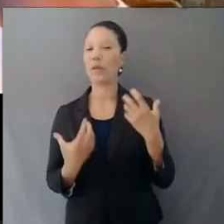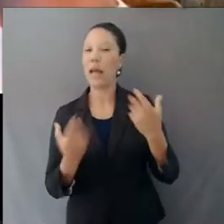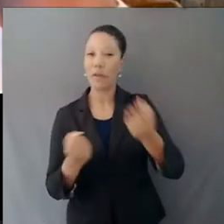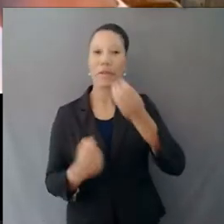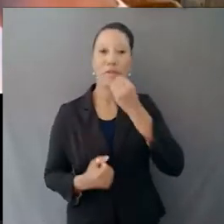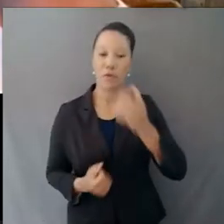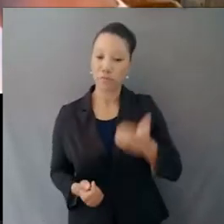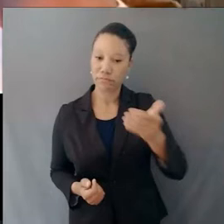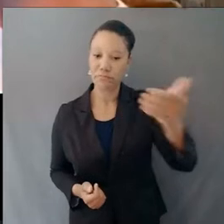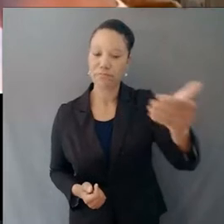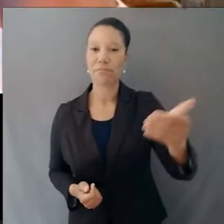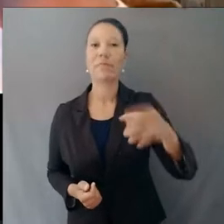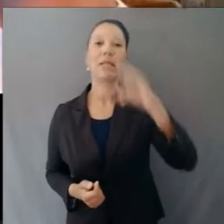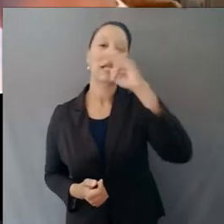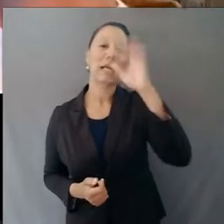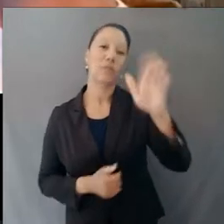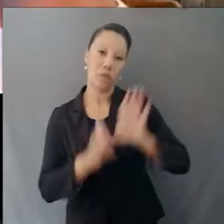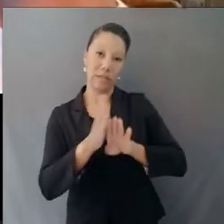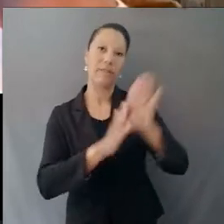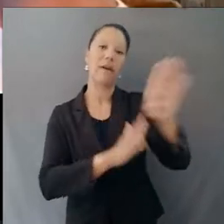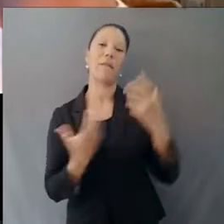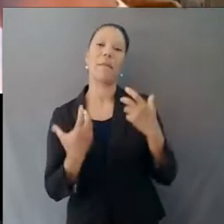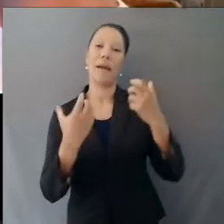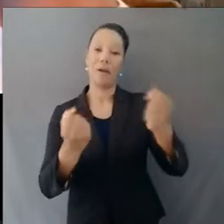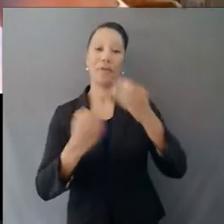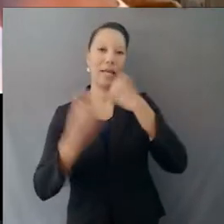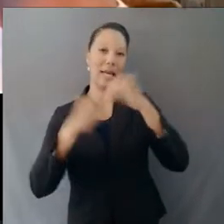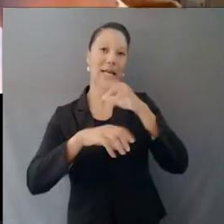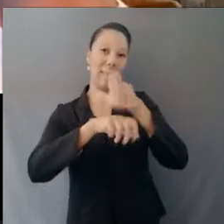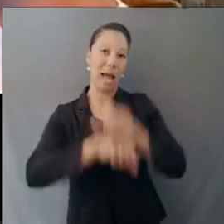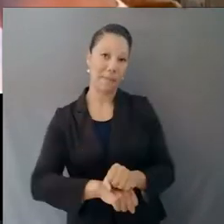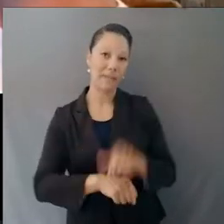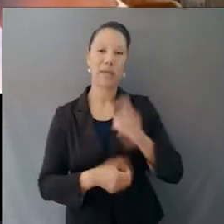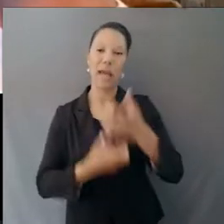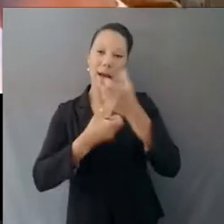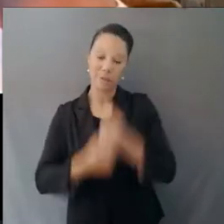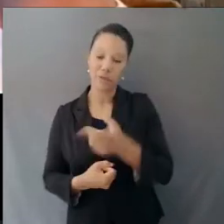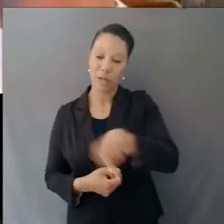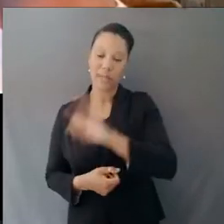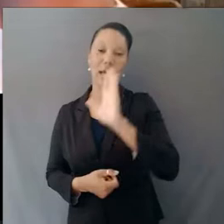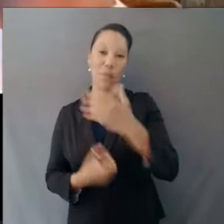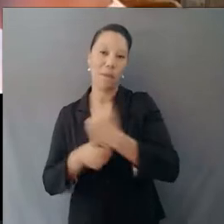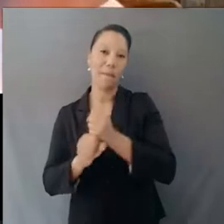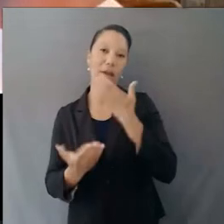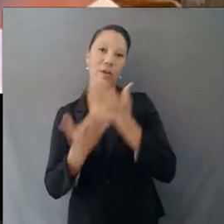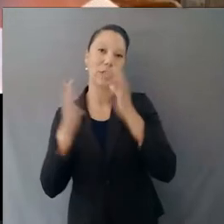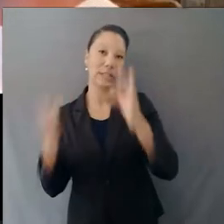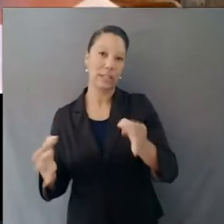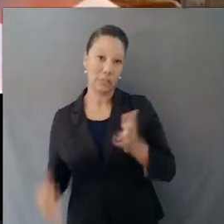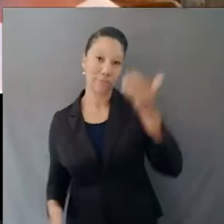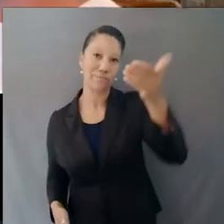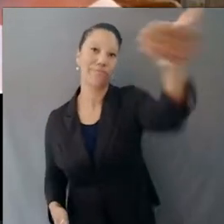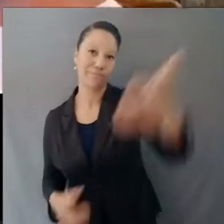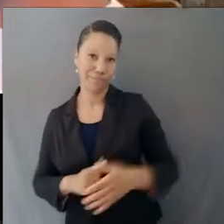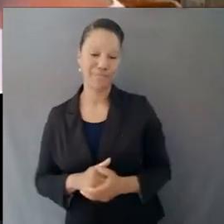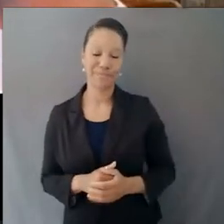develop their own healthy eating habits. And we just need to trust in them that they're going to make good choices over time. Okay.